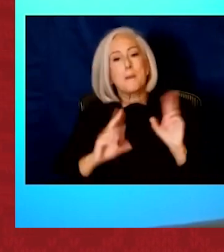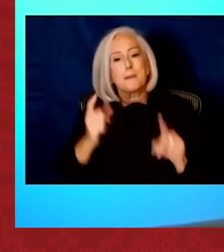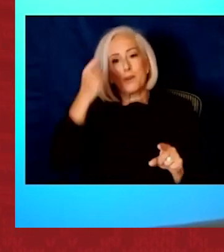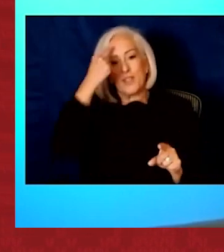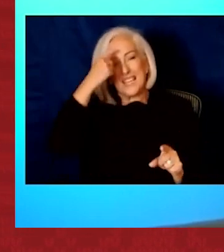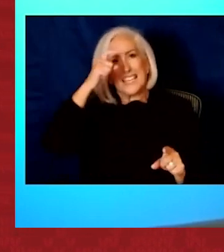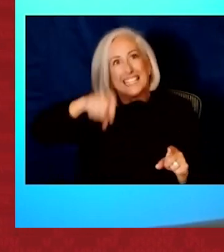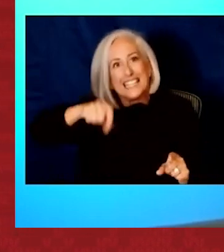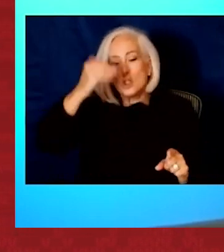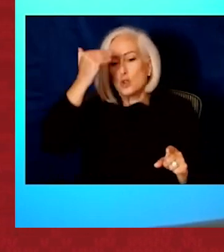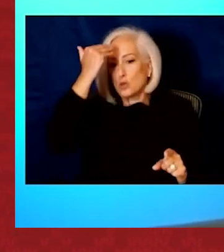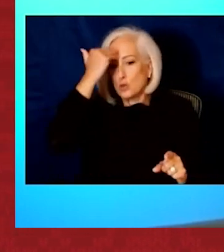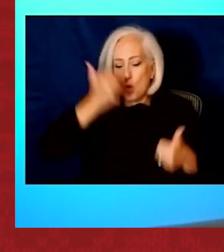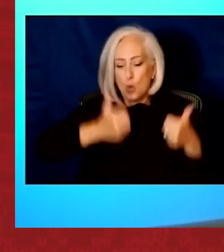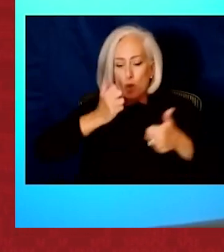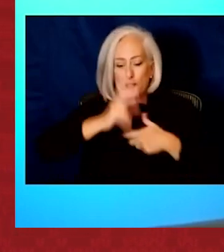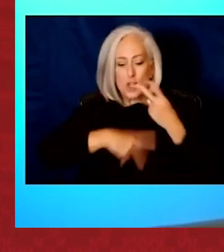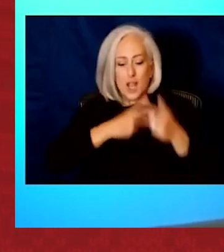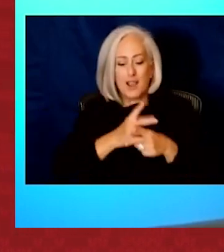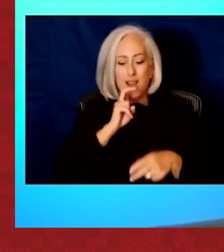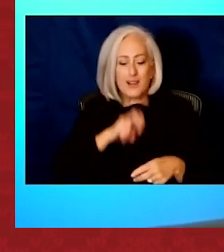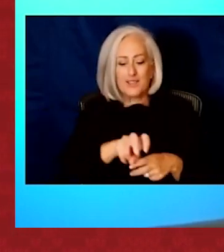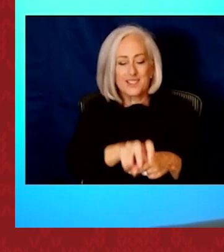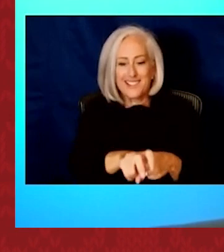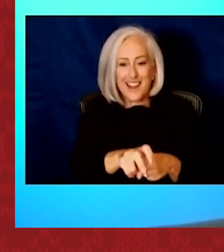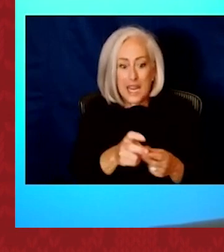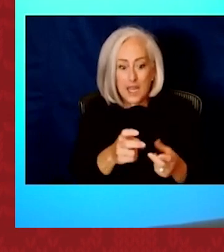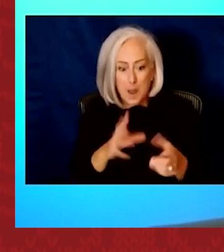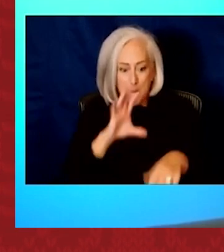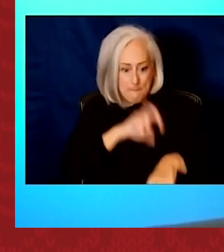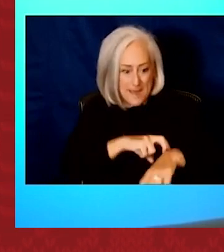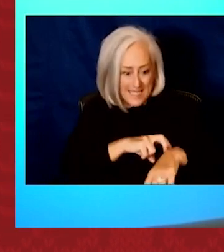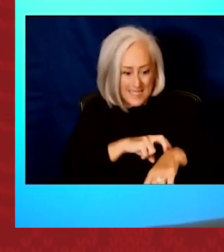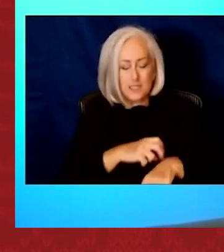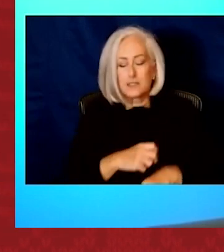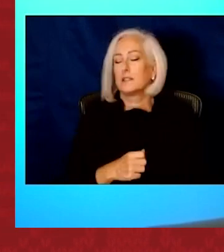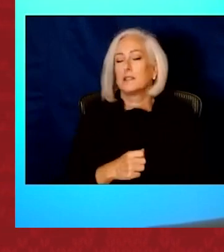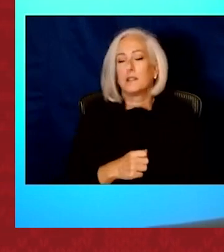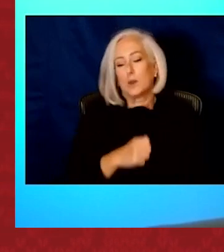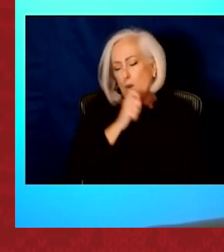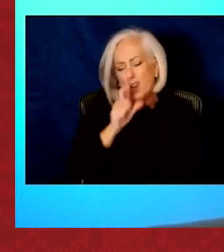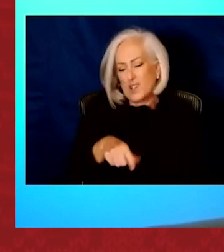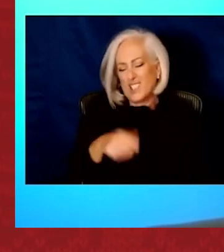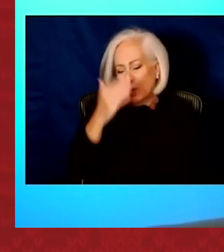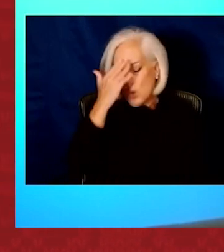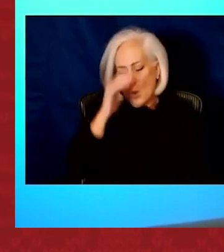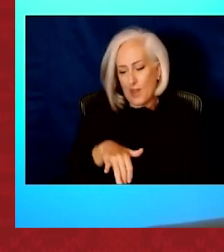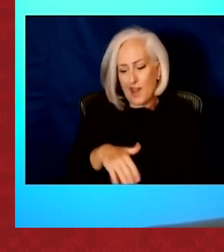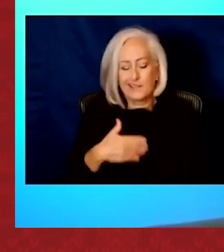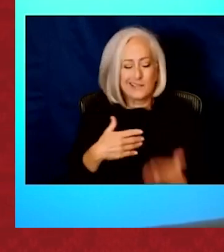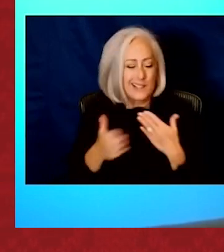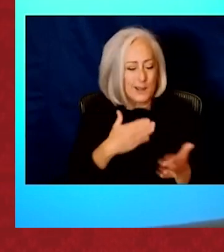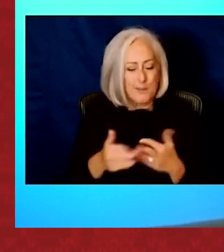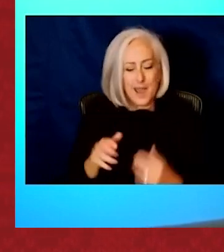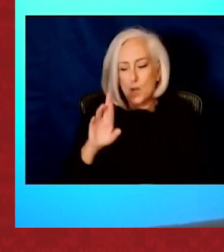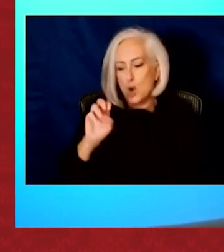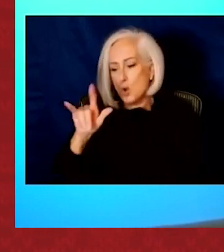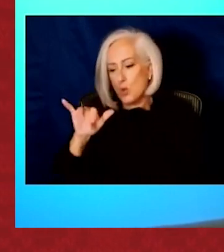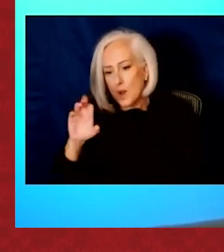here. Again, in the United States, that's not really the case. We don't need to know if it's a copperhead, water moccasin, prairie rattler, timber